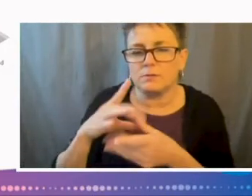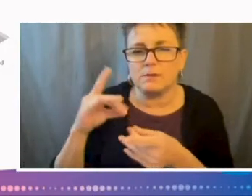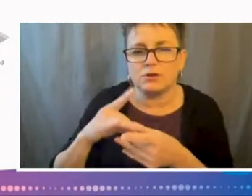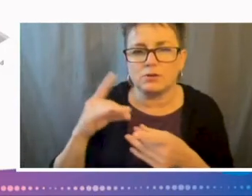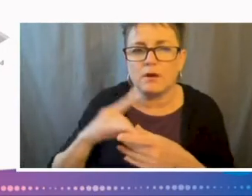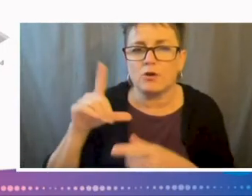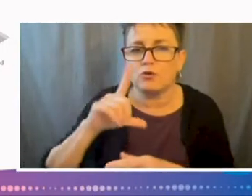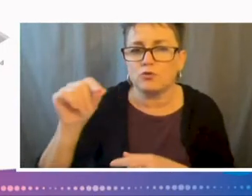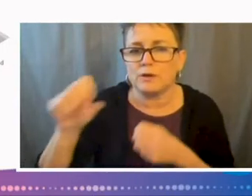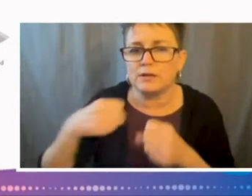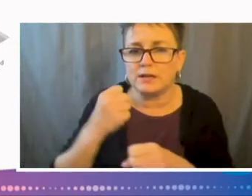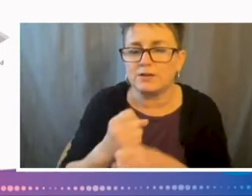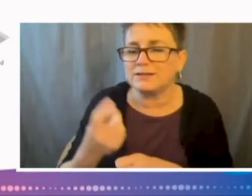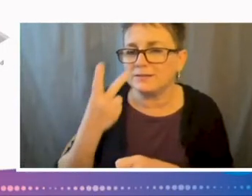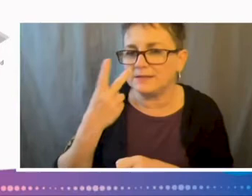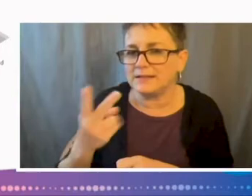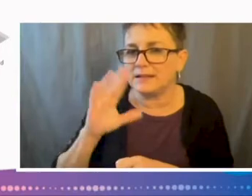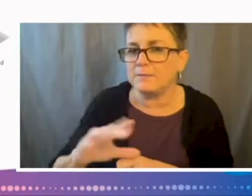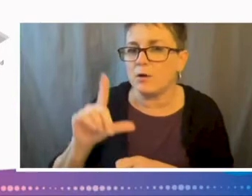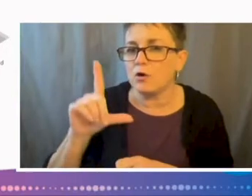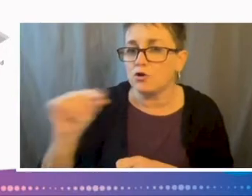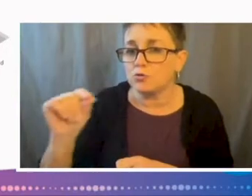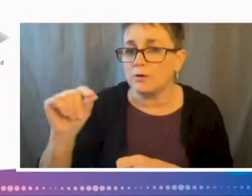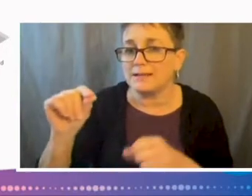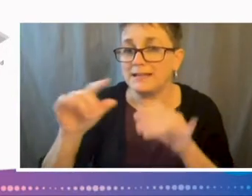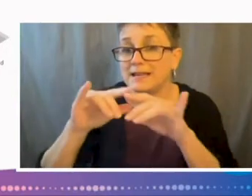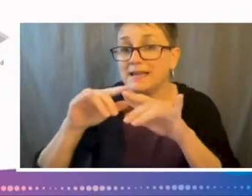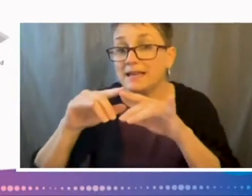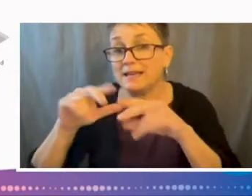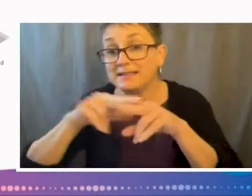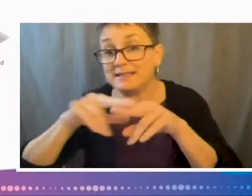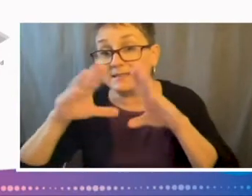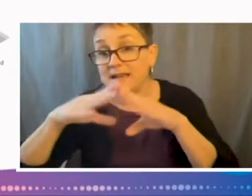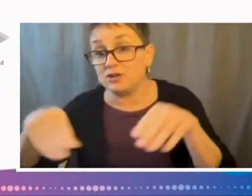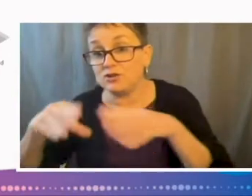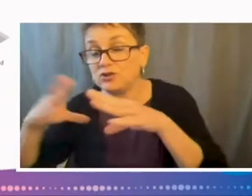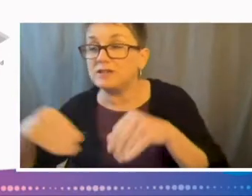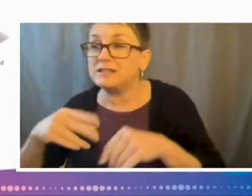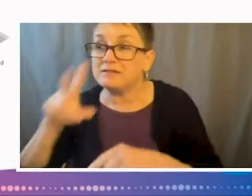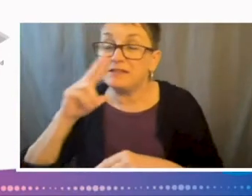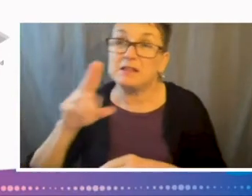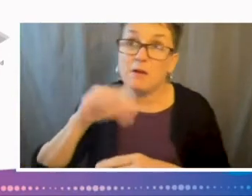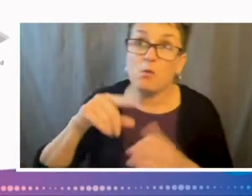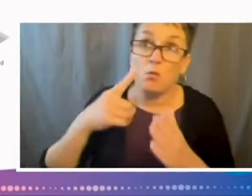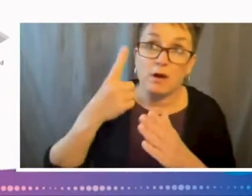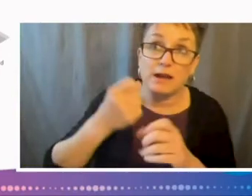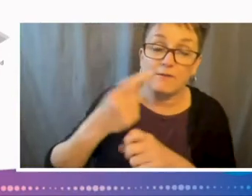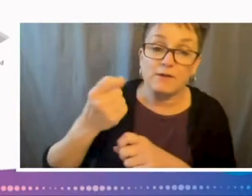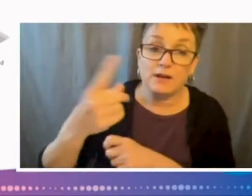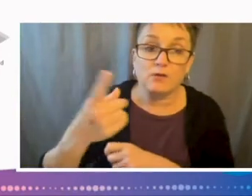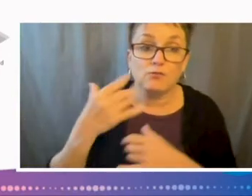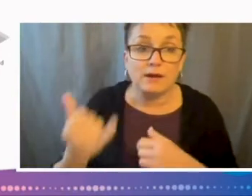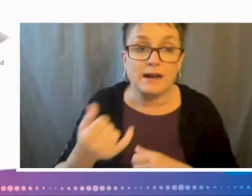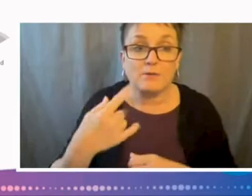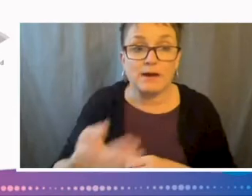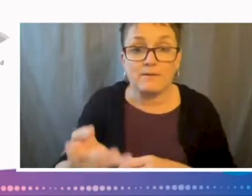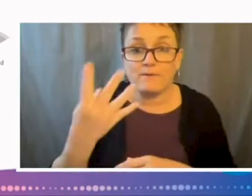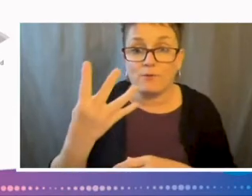20 stations, which is about a station a year. I'm pleased to say that right now we have 4 separate stations in various stages of